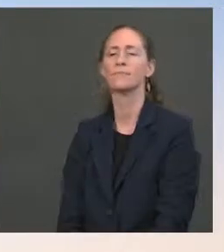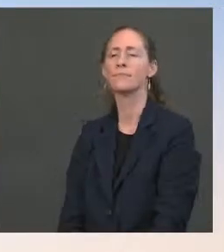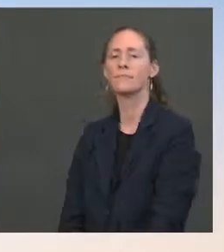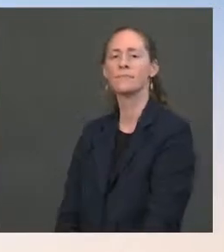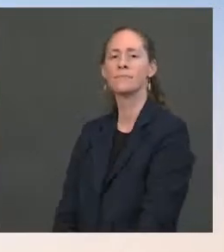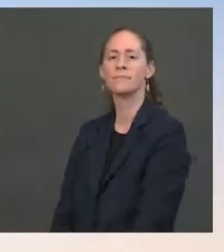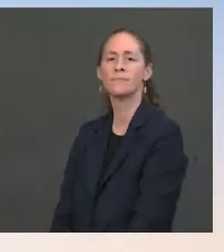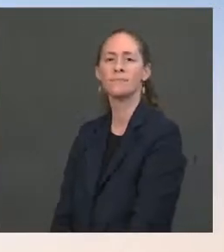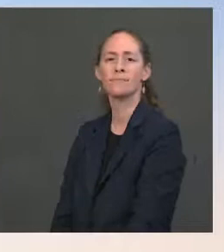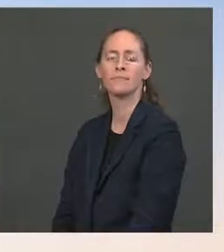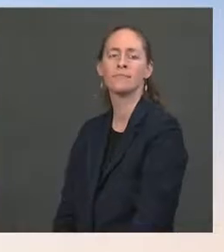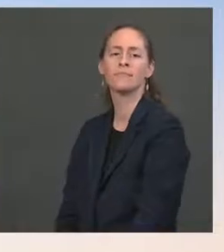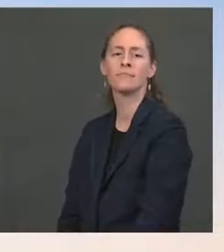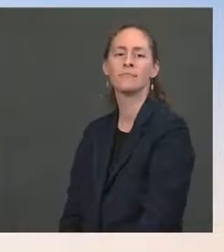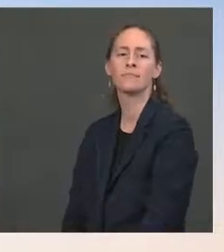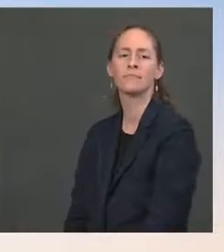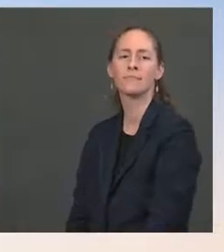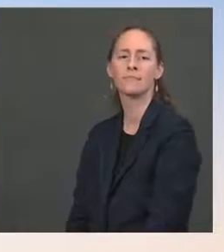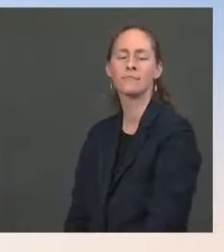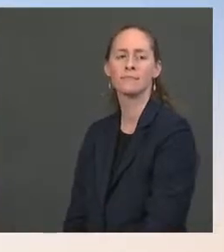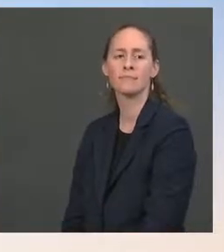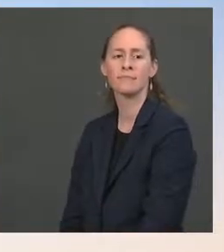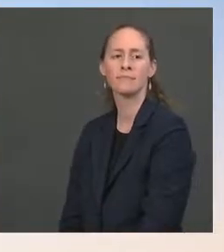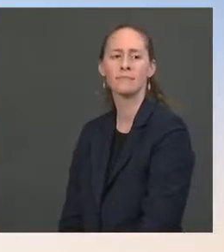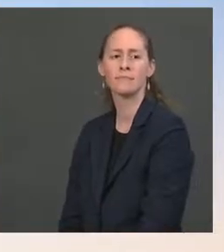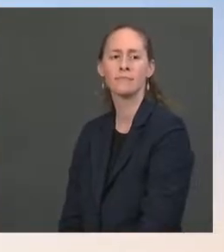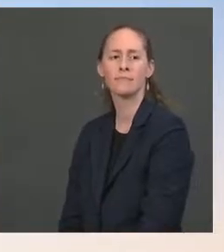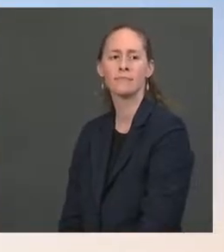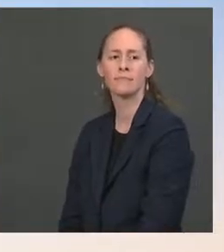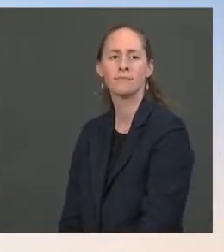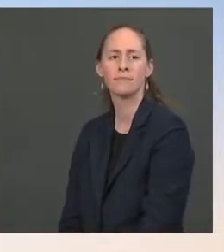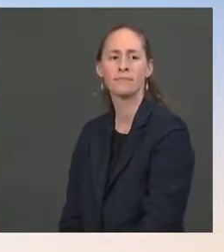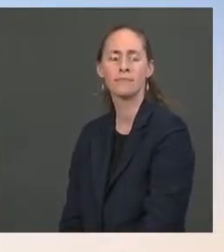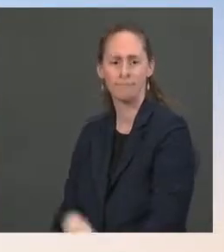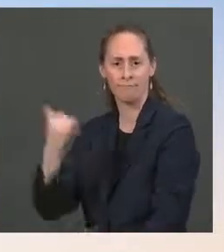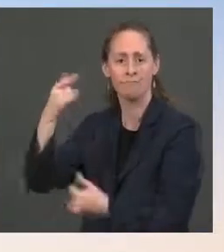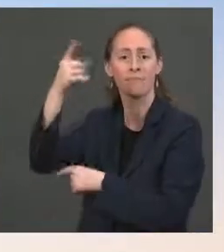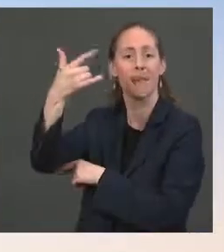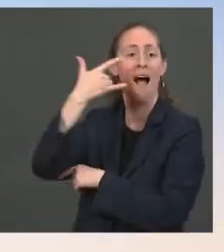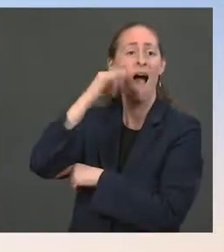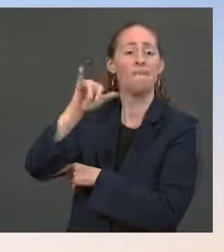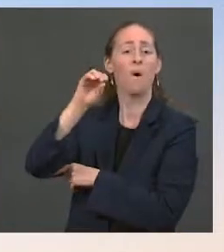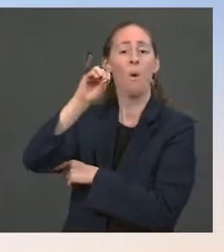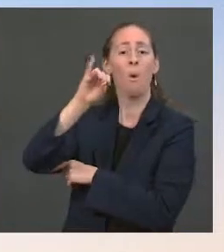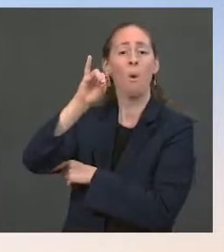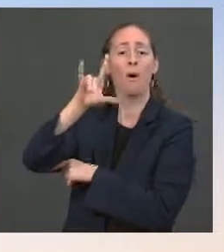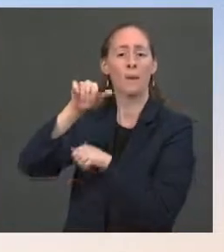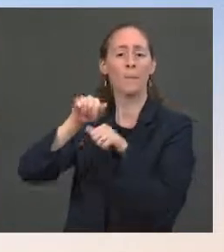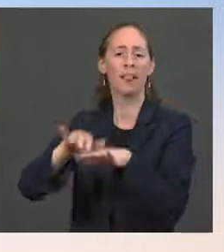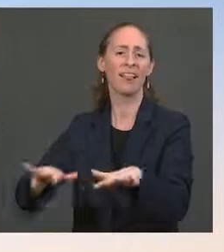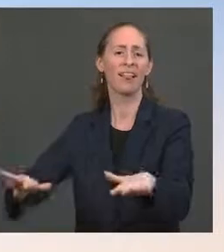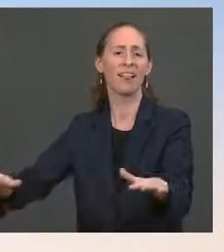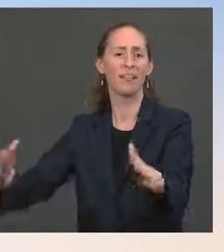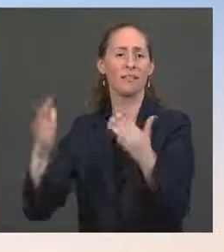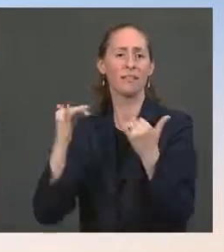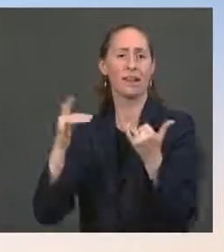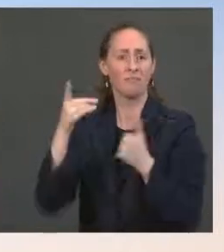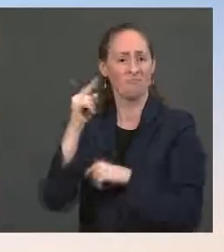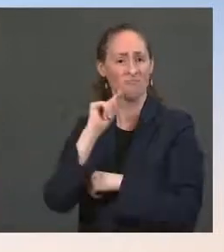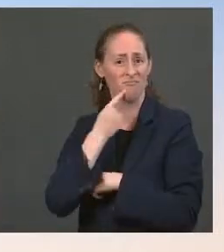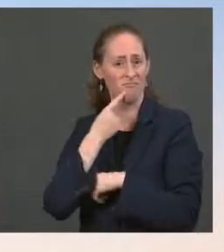the White House considering a national emergency declaration for the spill there? That would really be something typically that is requested by the governor and granted